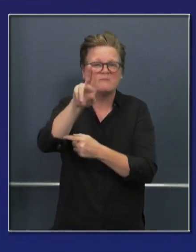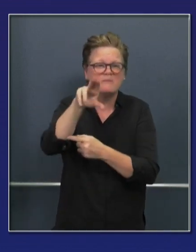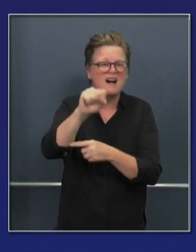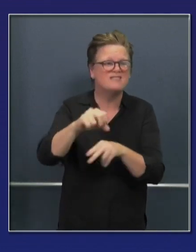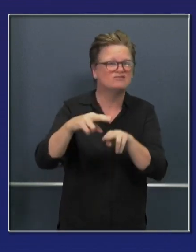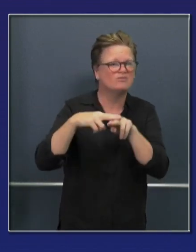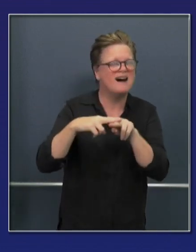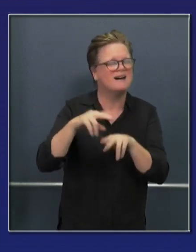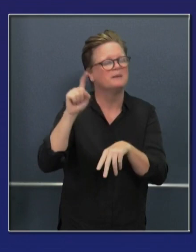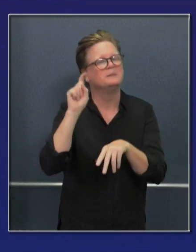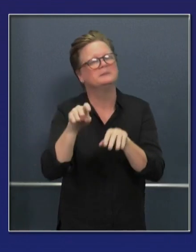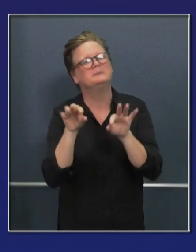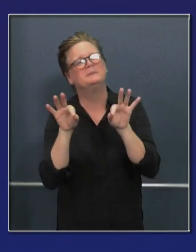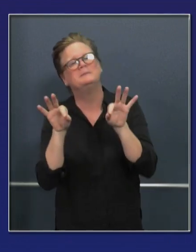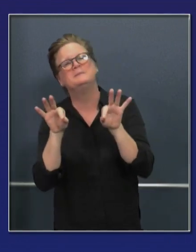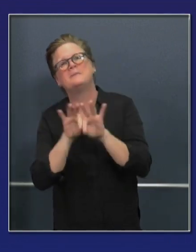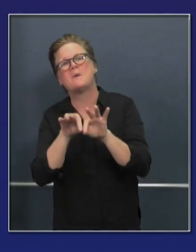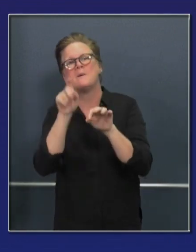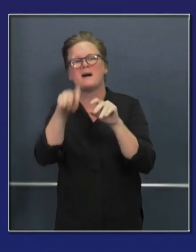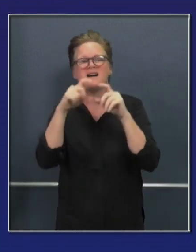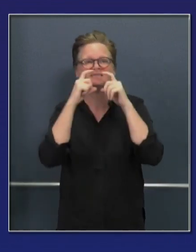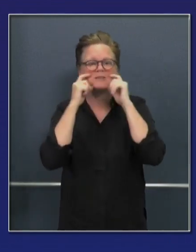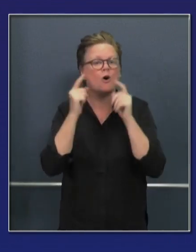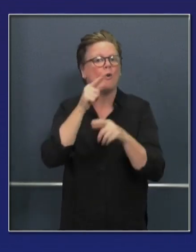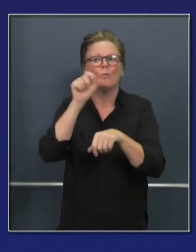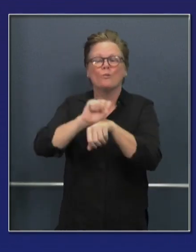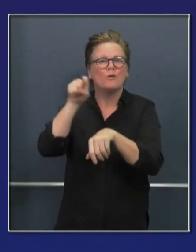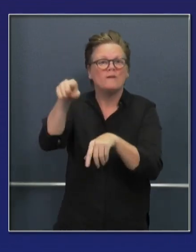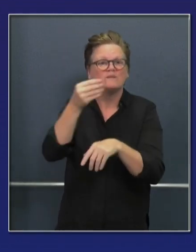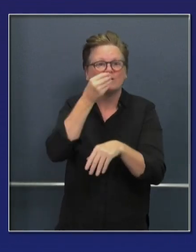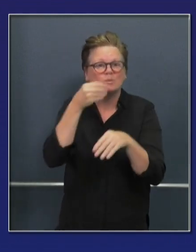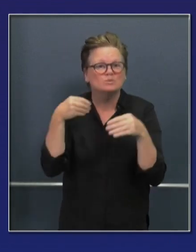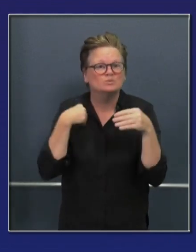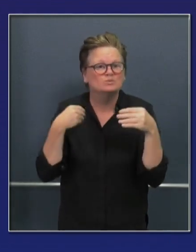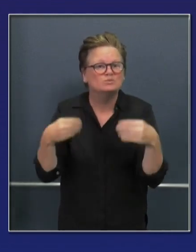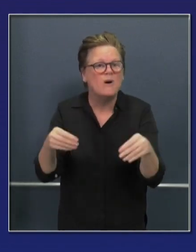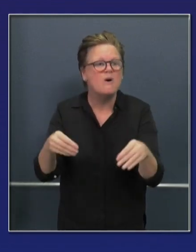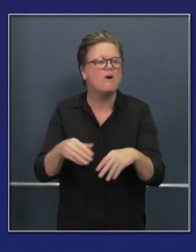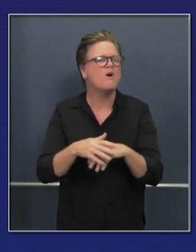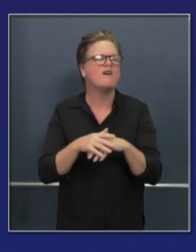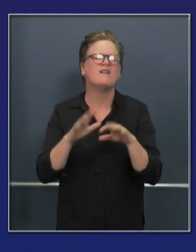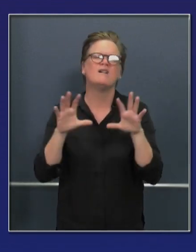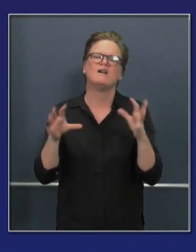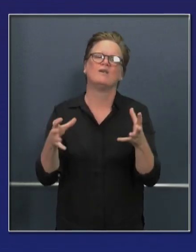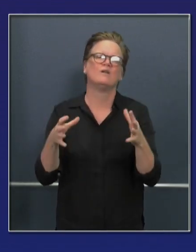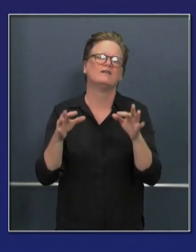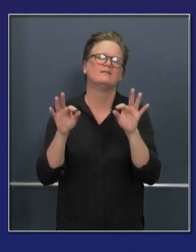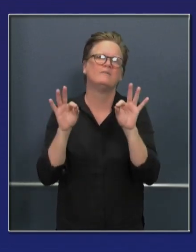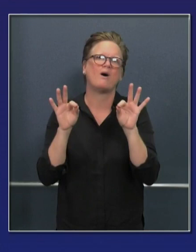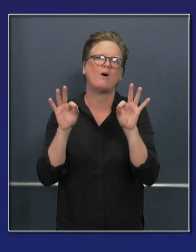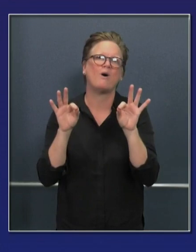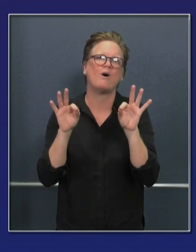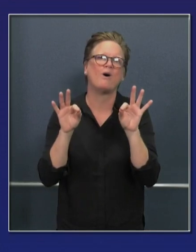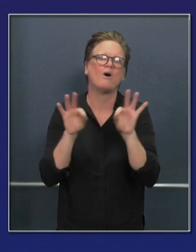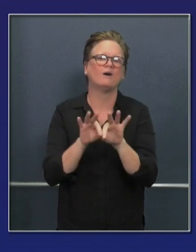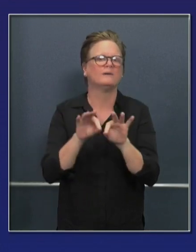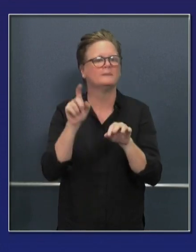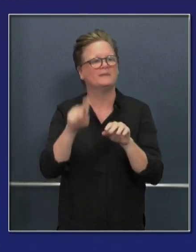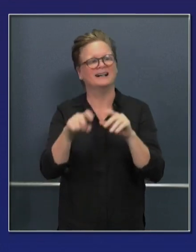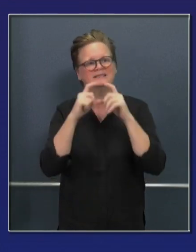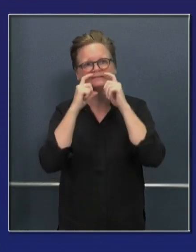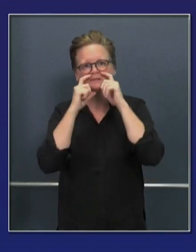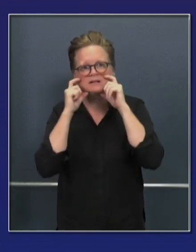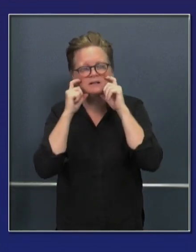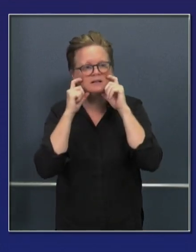for for many, many months to get this equipment and to improve our supplies and